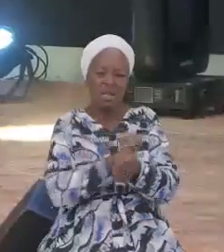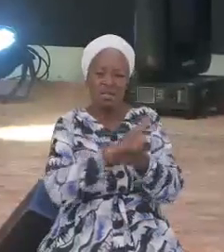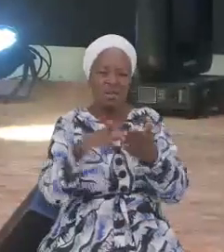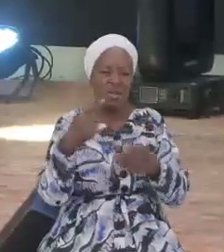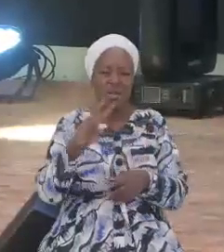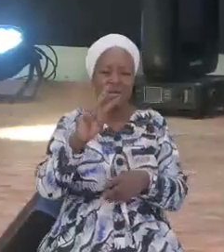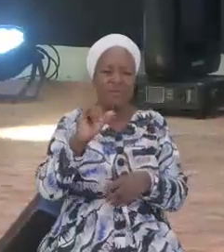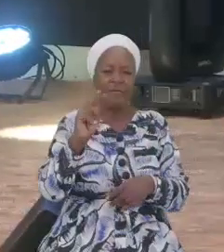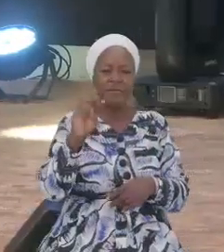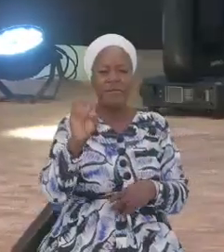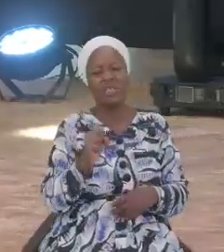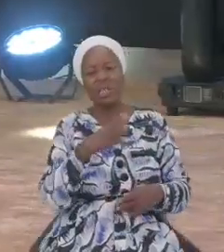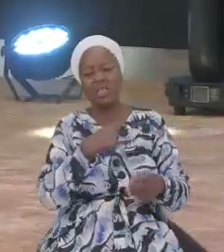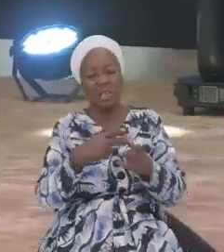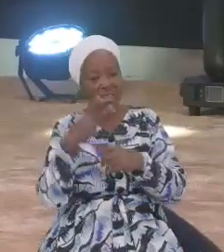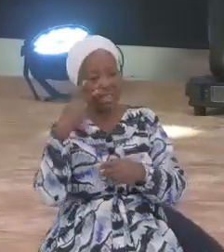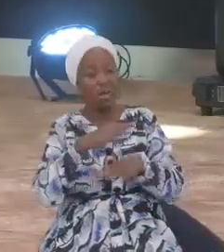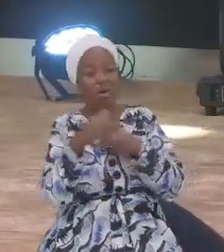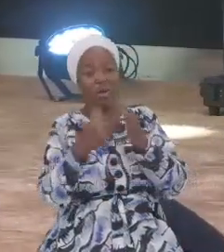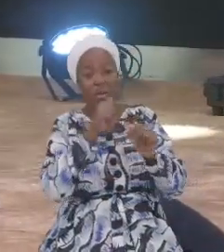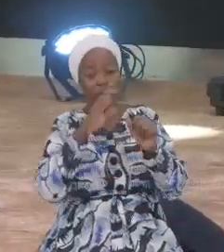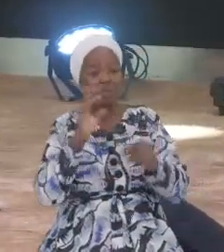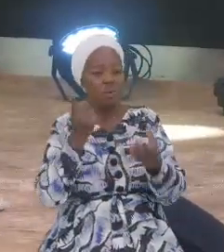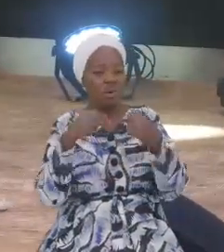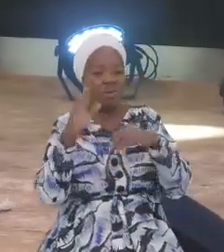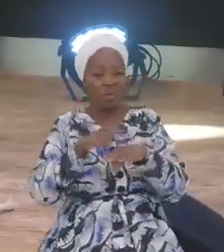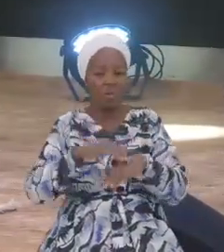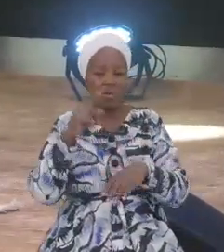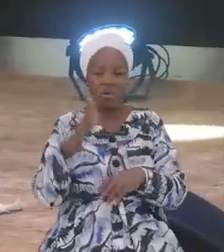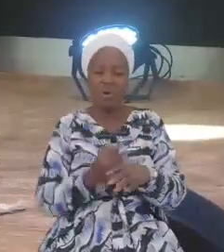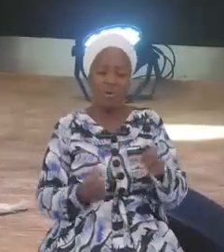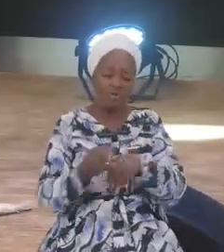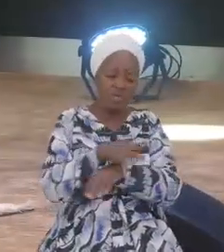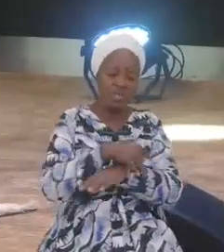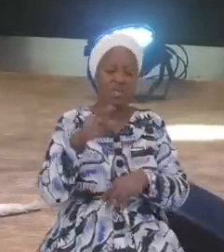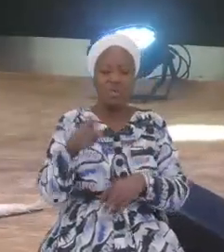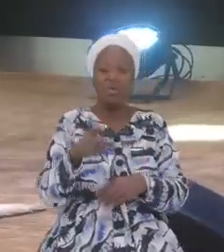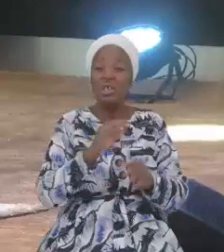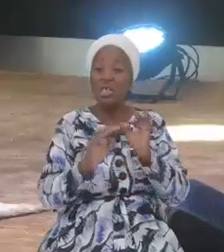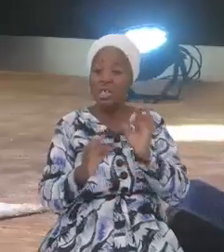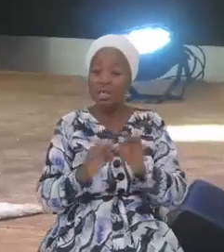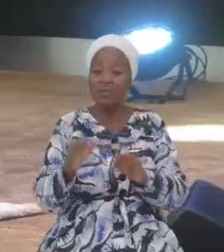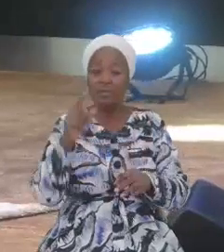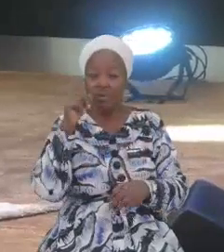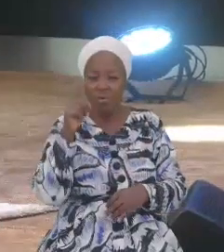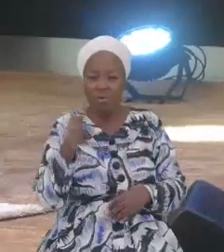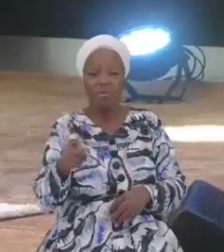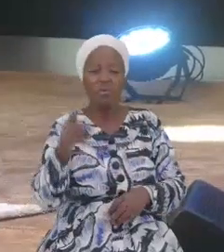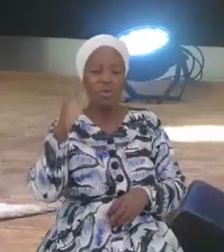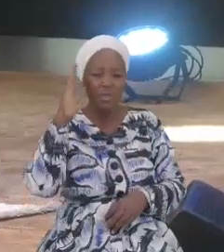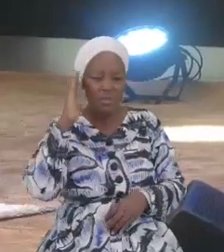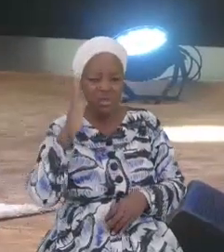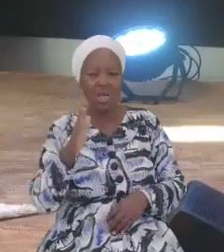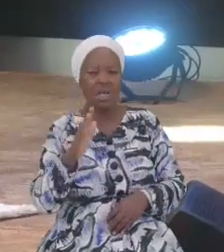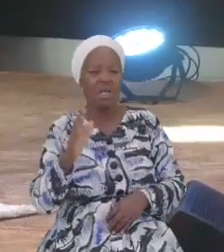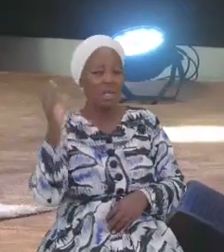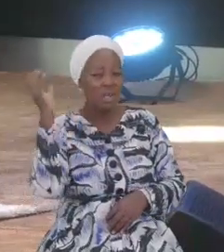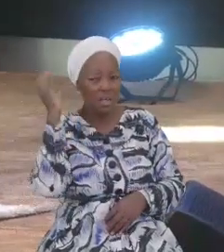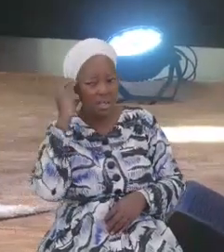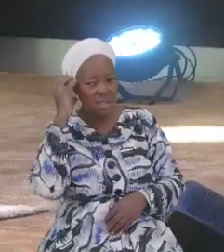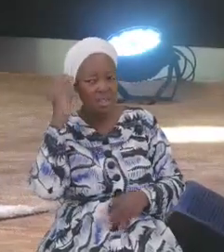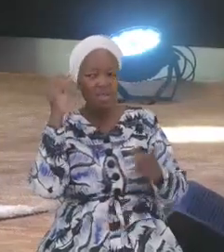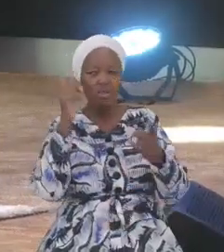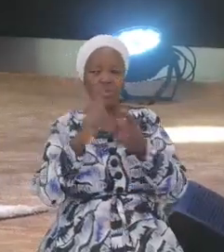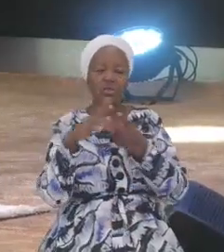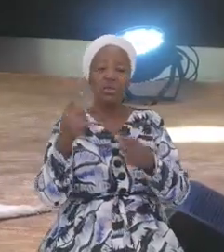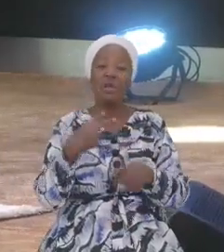It says, all these blessings shall come on thee and overtake thee, if thou shalt hearken unto